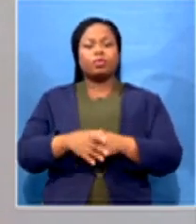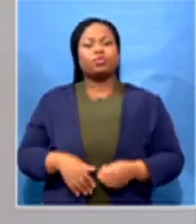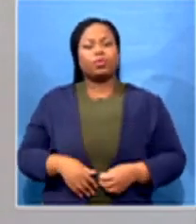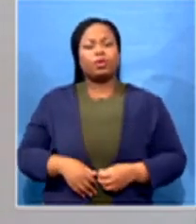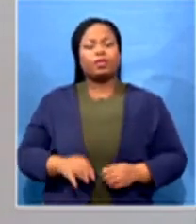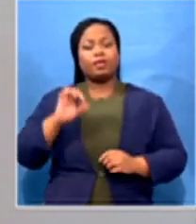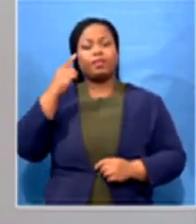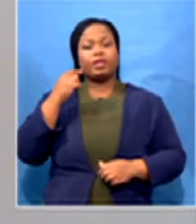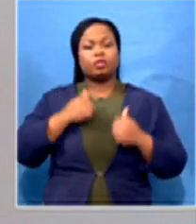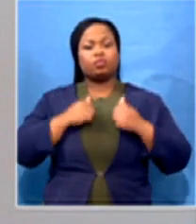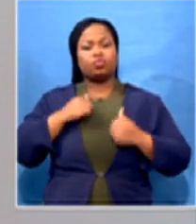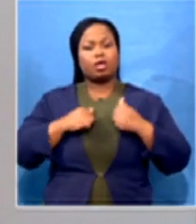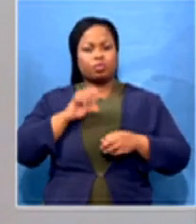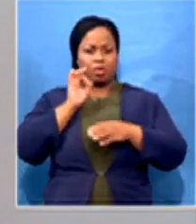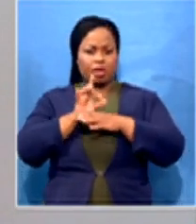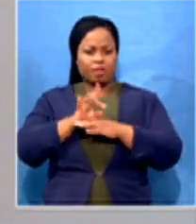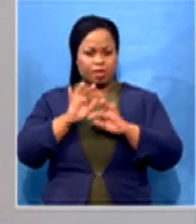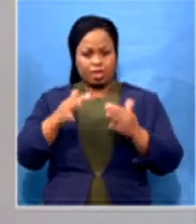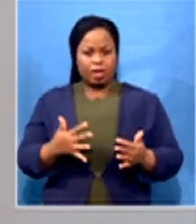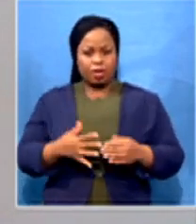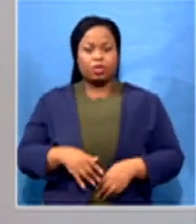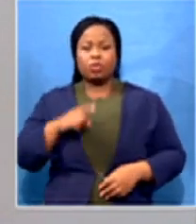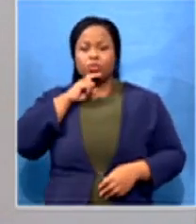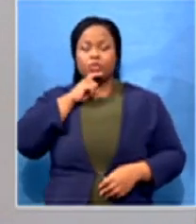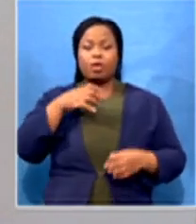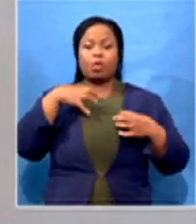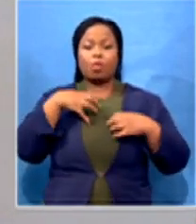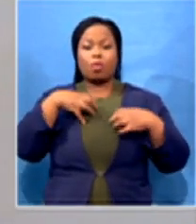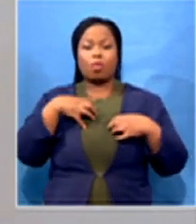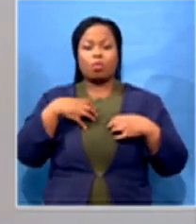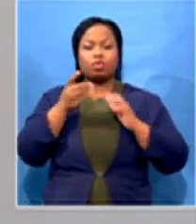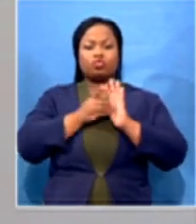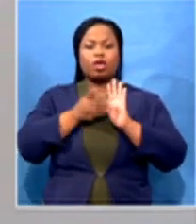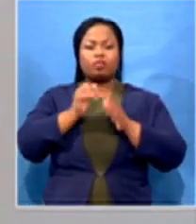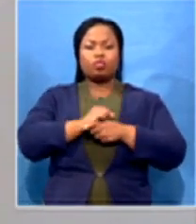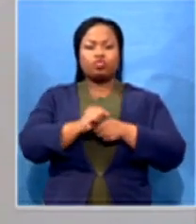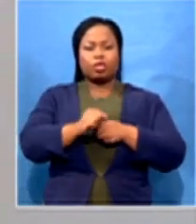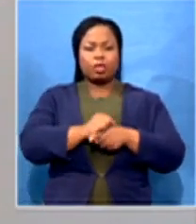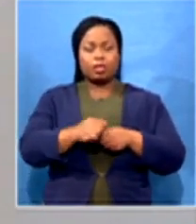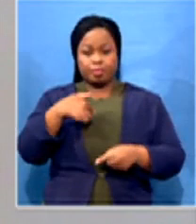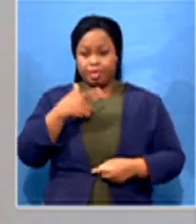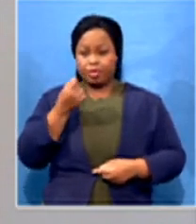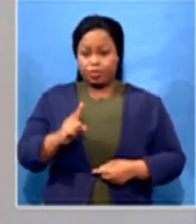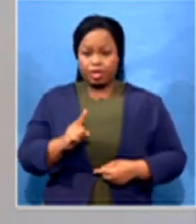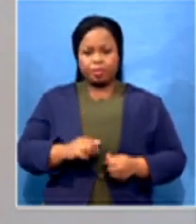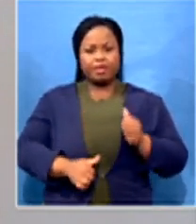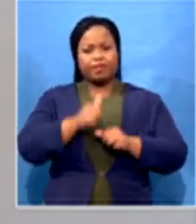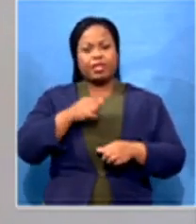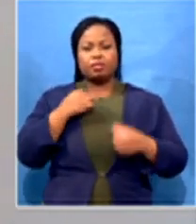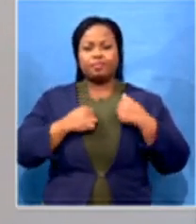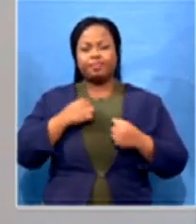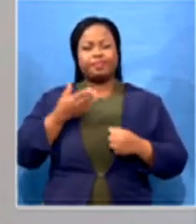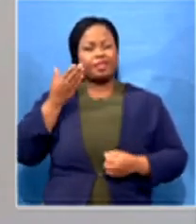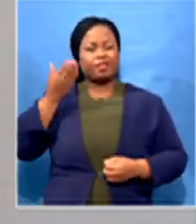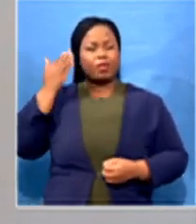very first run, and using my old training diaries as a basis for that. What did I do for my first Comrades? Anyway, it's been sitting